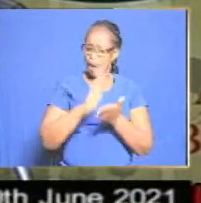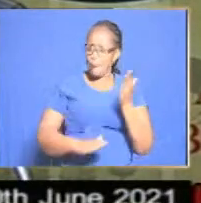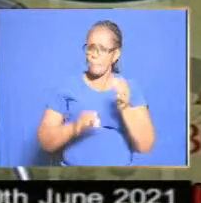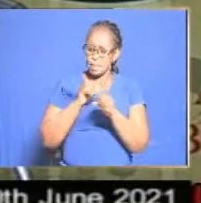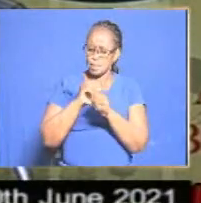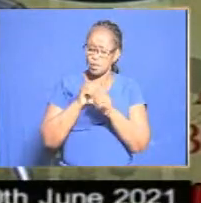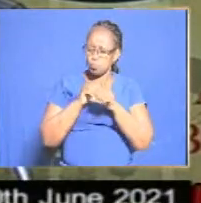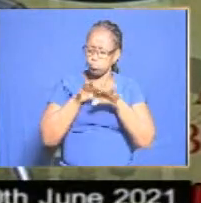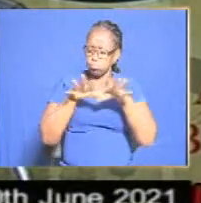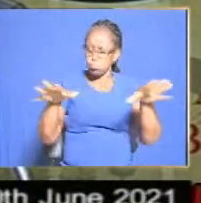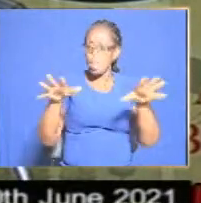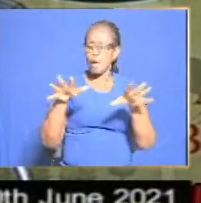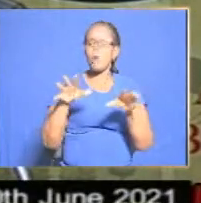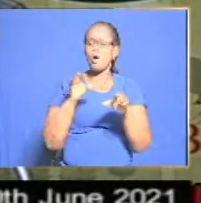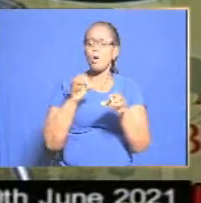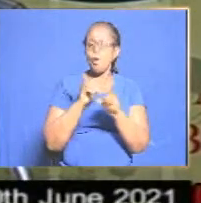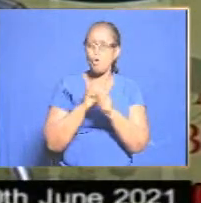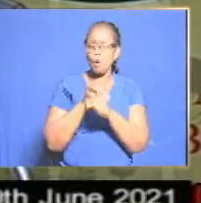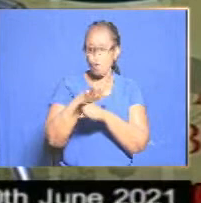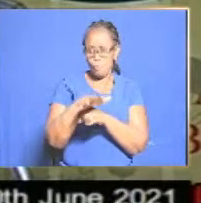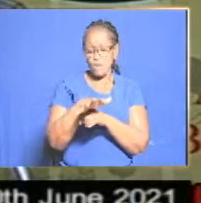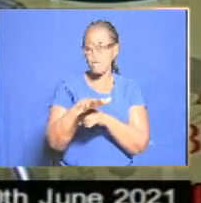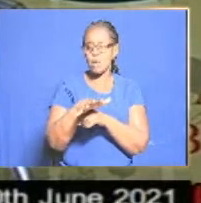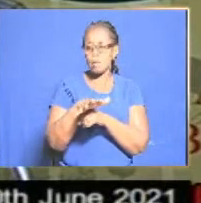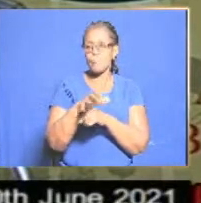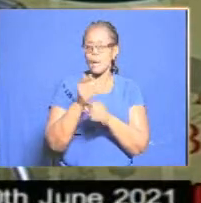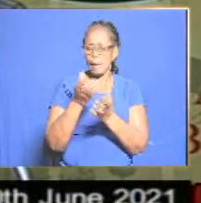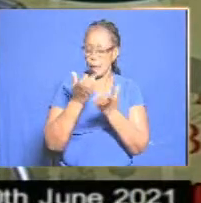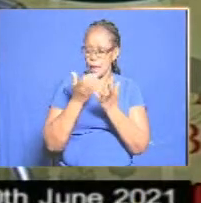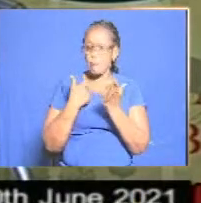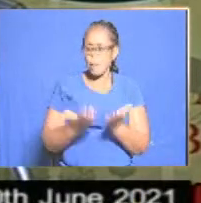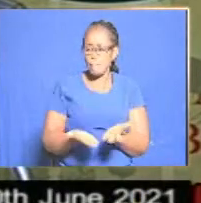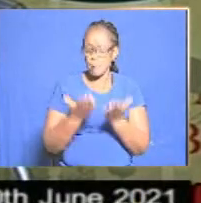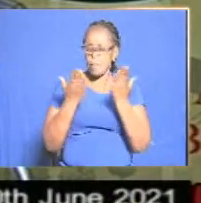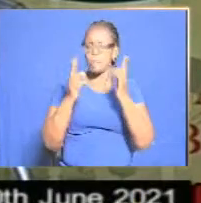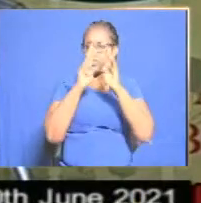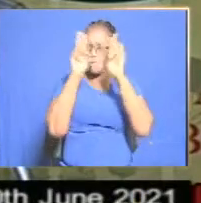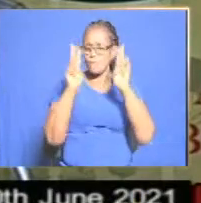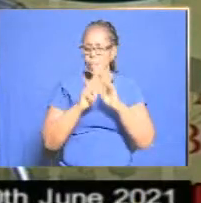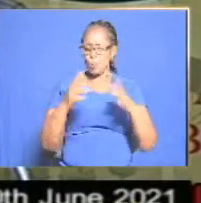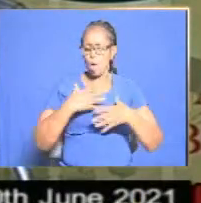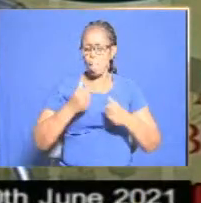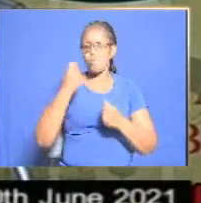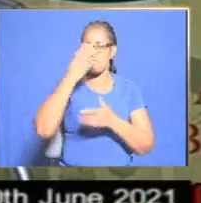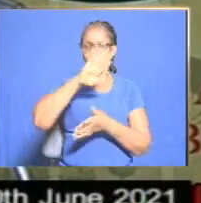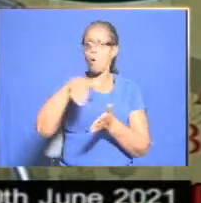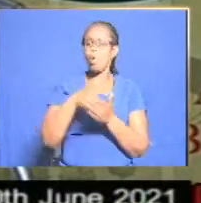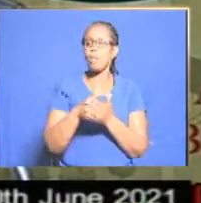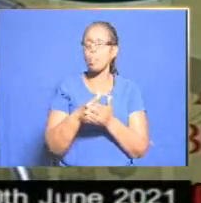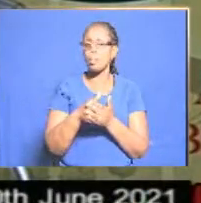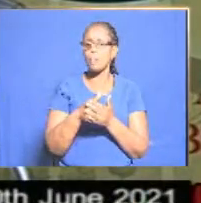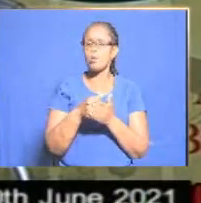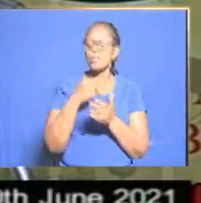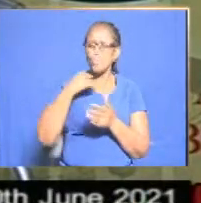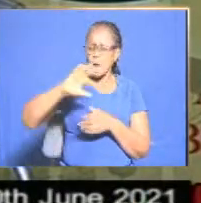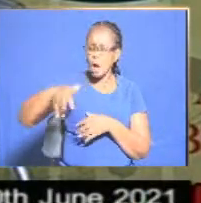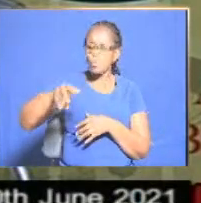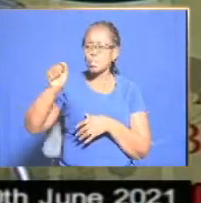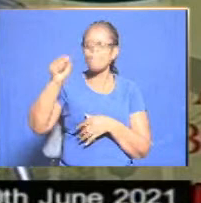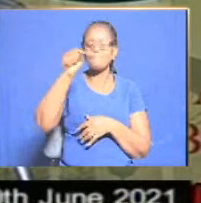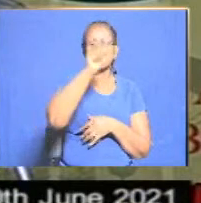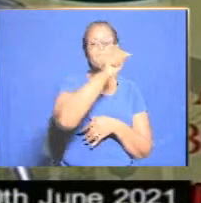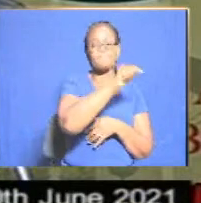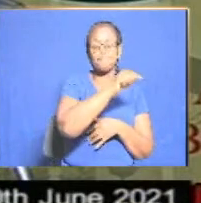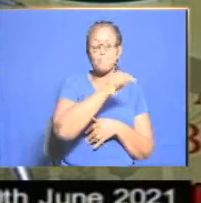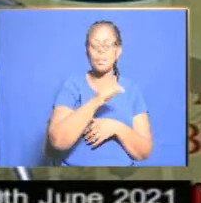pandemic necessitated an urgent need to upscale implementation of universal health coverage to all our counties.